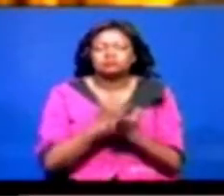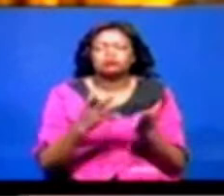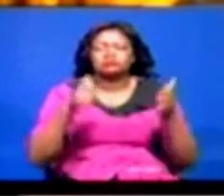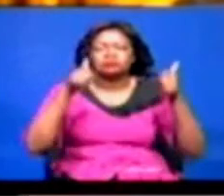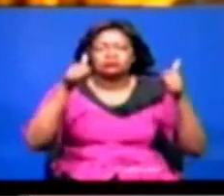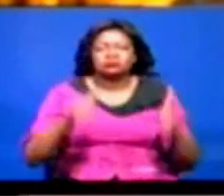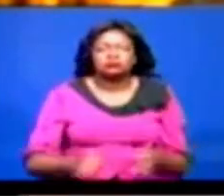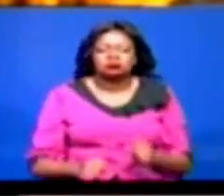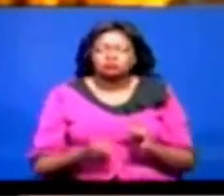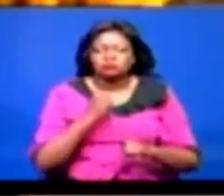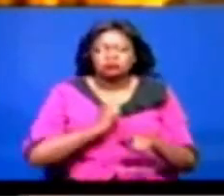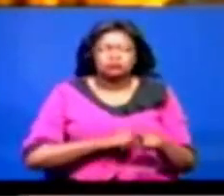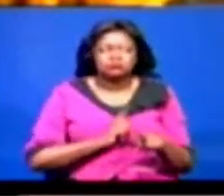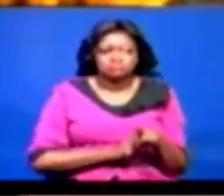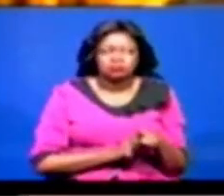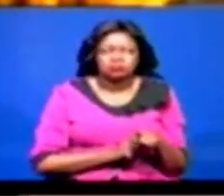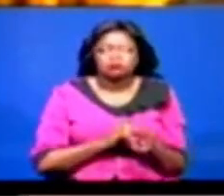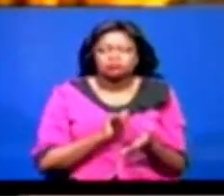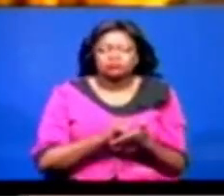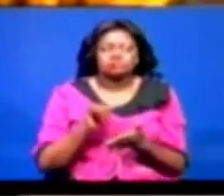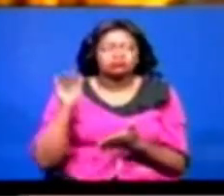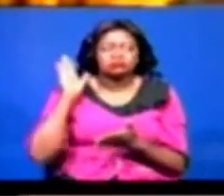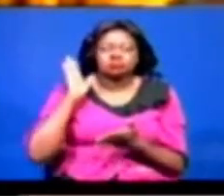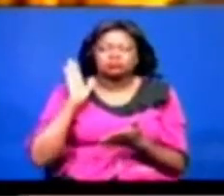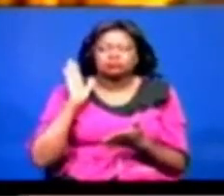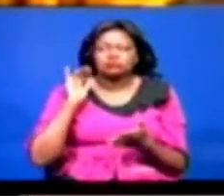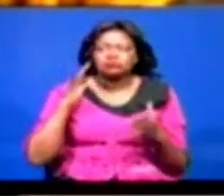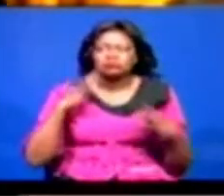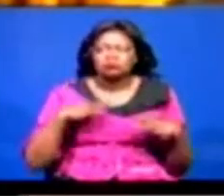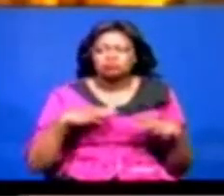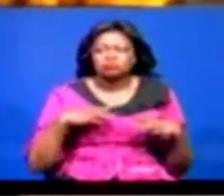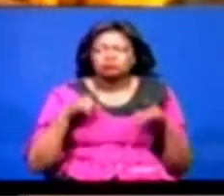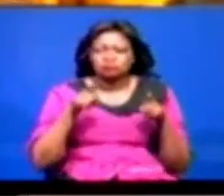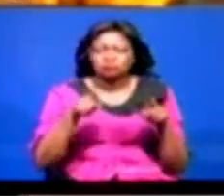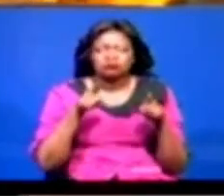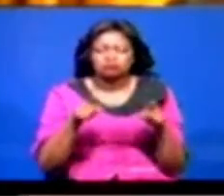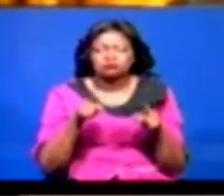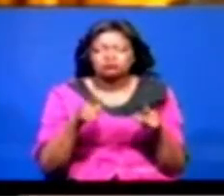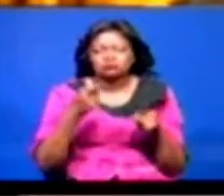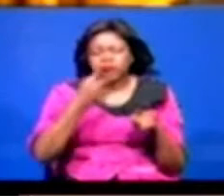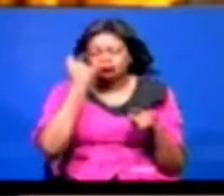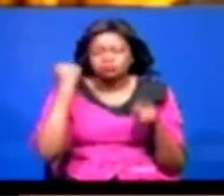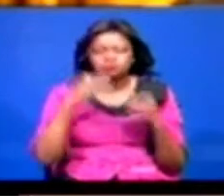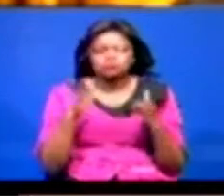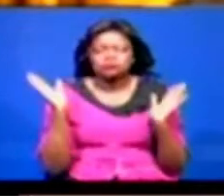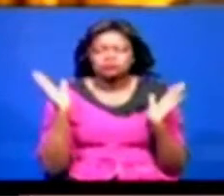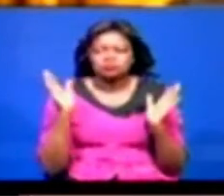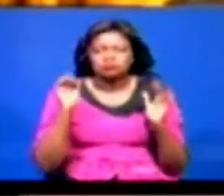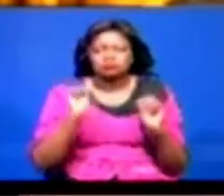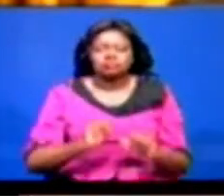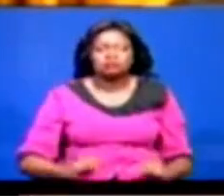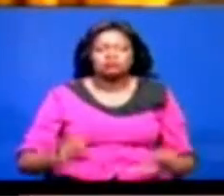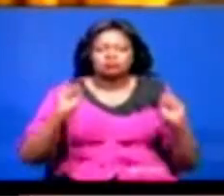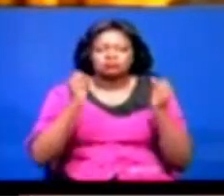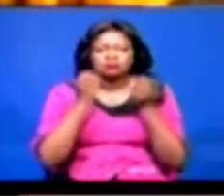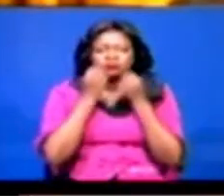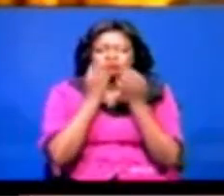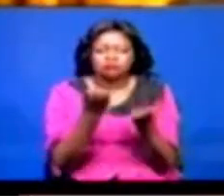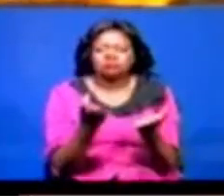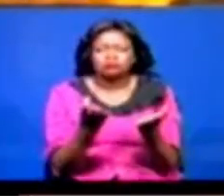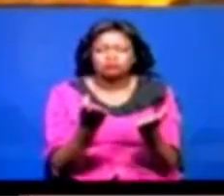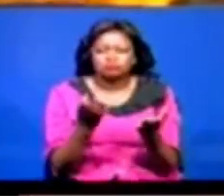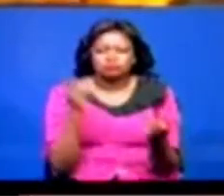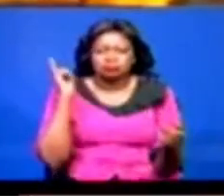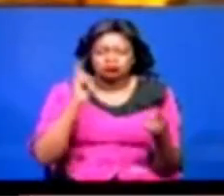first time, my lords and my ladies, that I hear a person being criticized for being too open. The chairman informed the purpose of a Gazette notice to